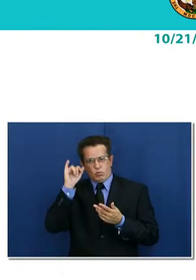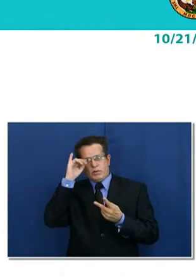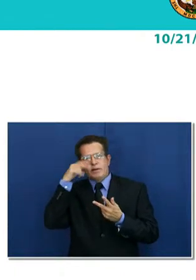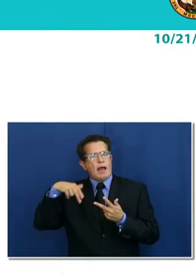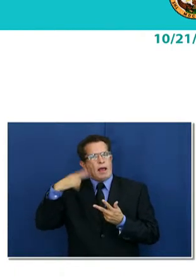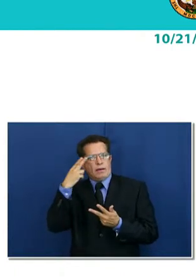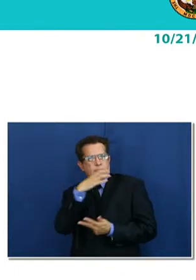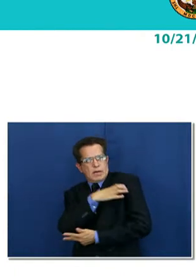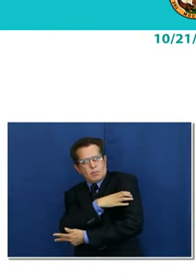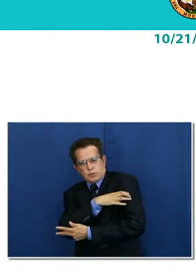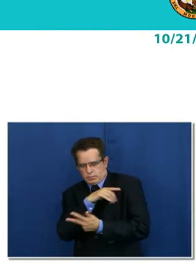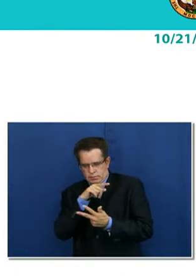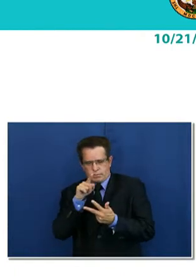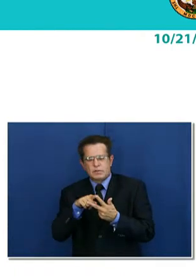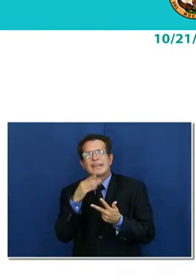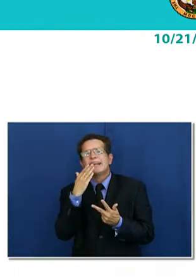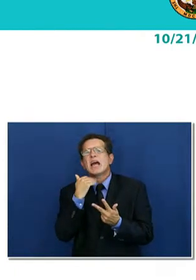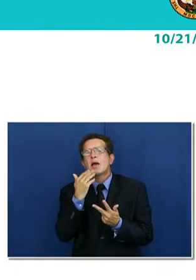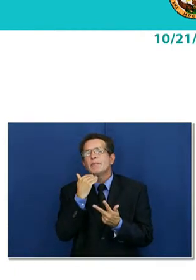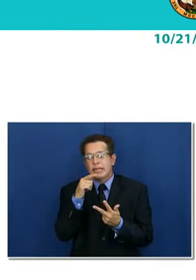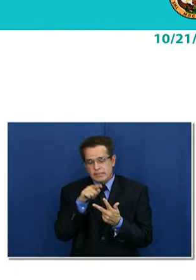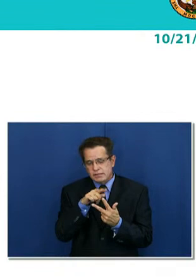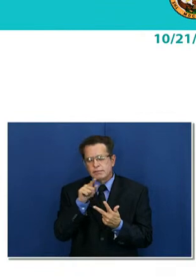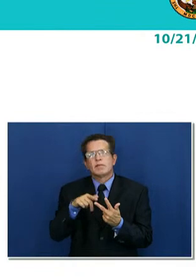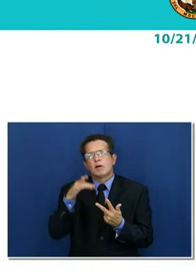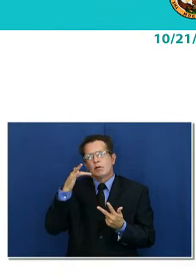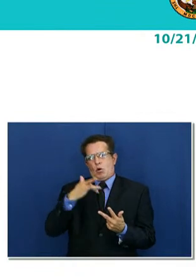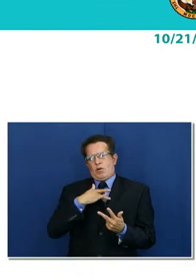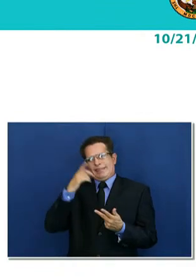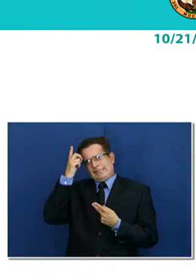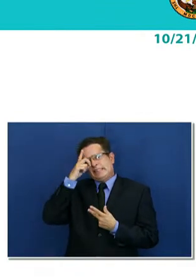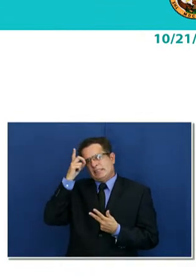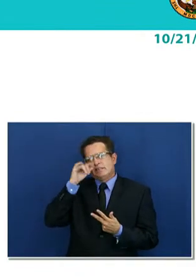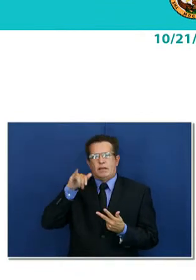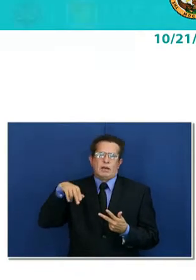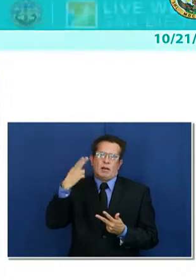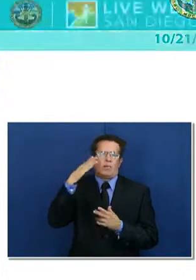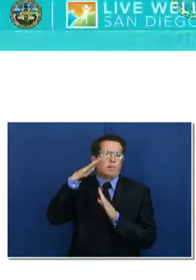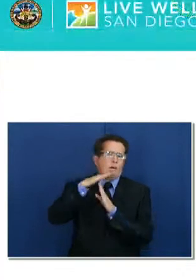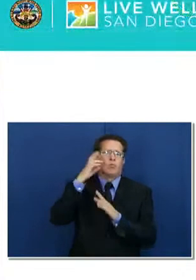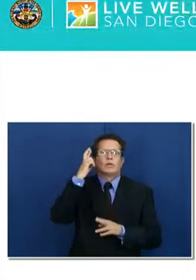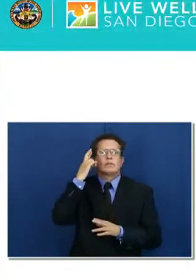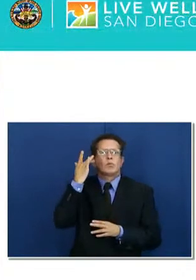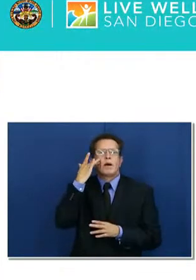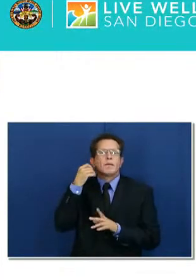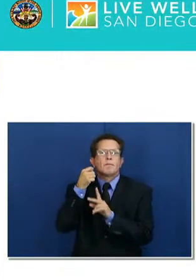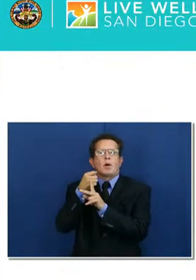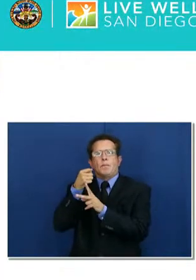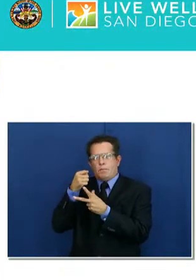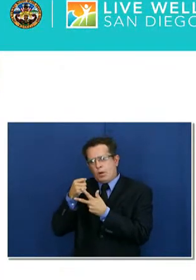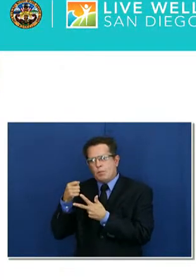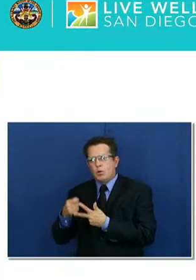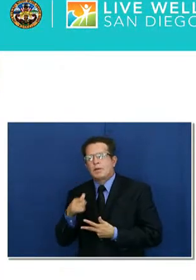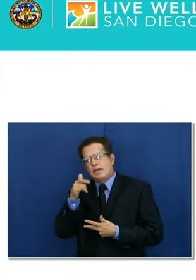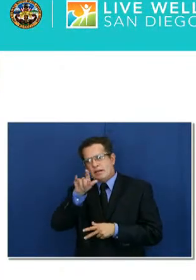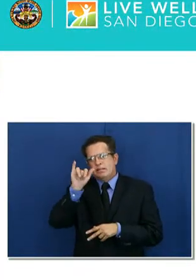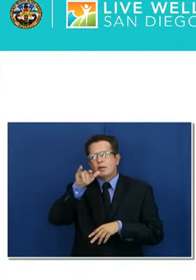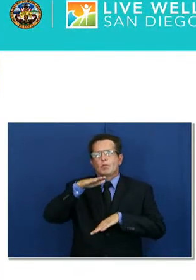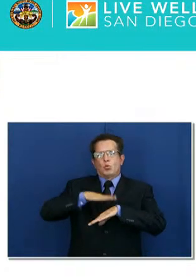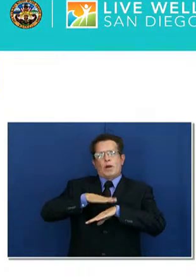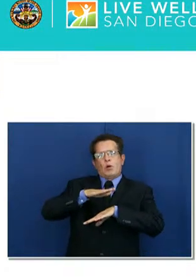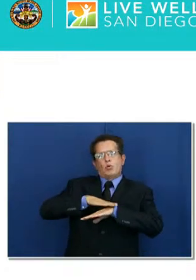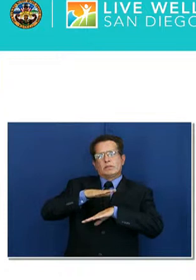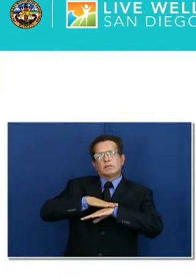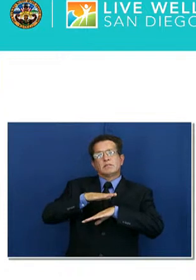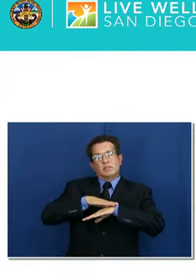hypertension, diabetes, and heart disease. Moving on to our triggers dashboard, community